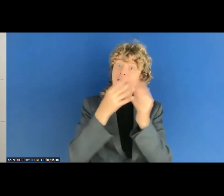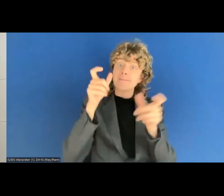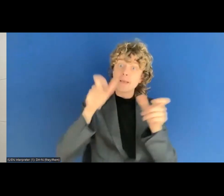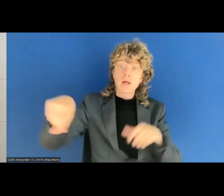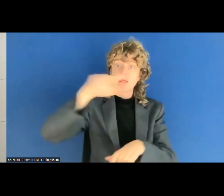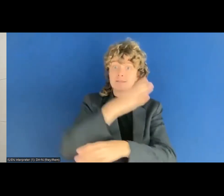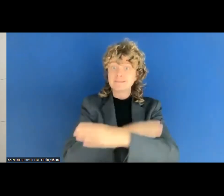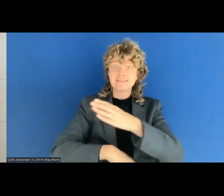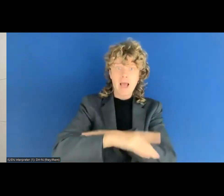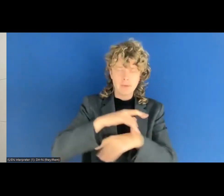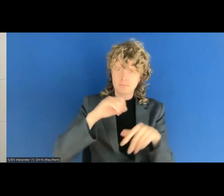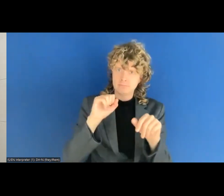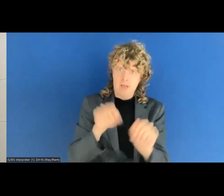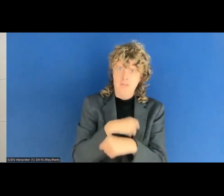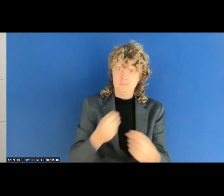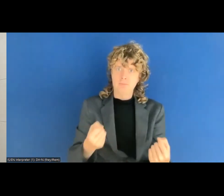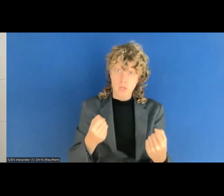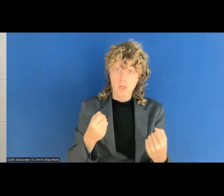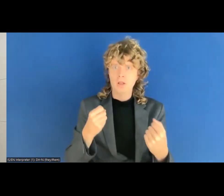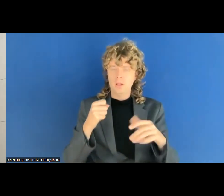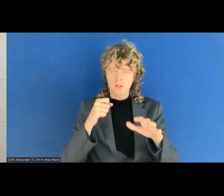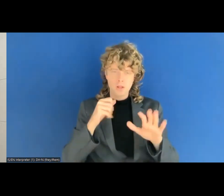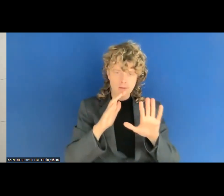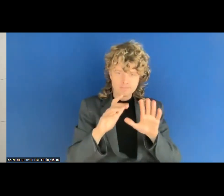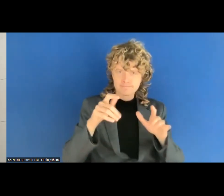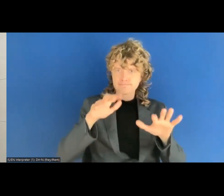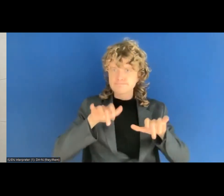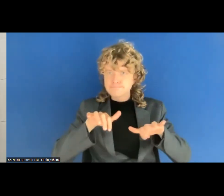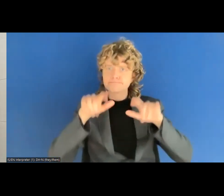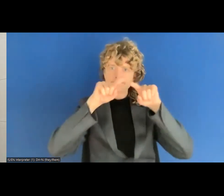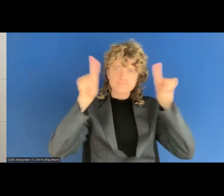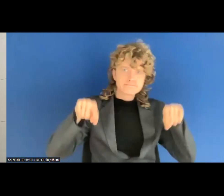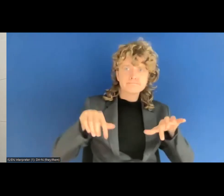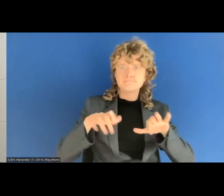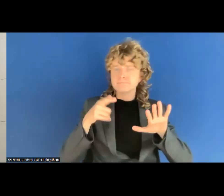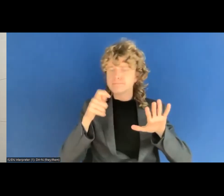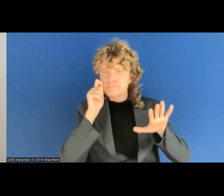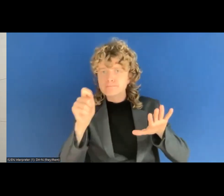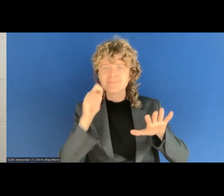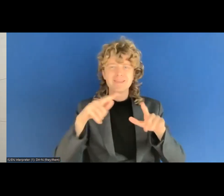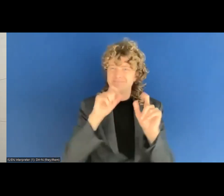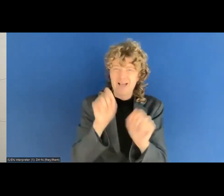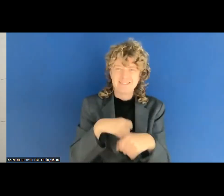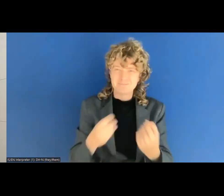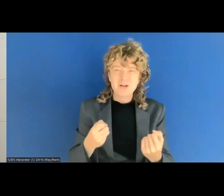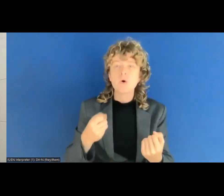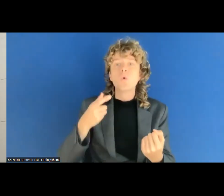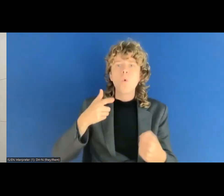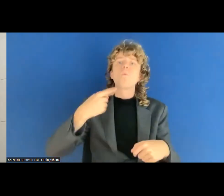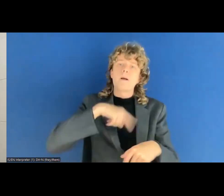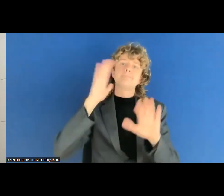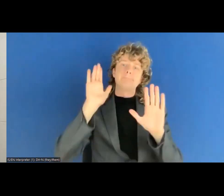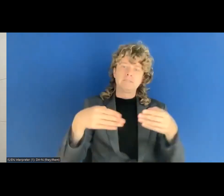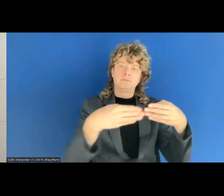true. And not only are they difficult to read, but in some cases also not accessible to all user groups. So and I can